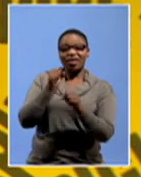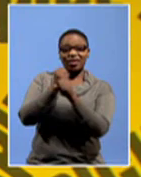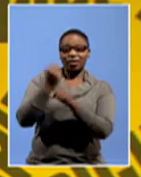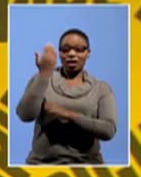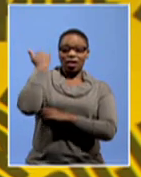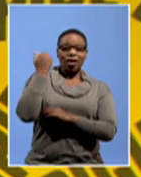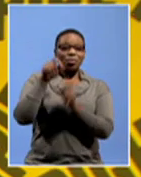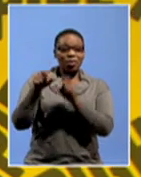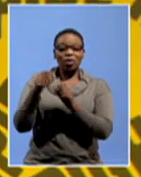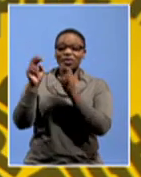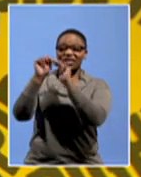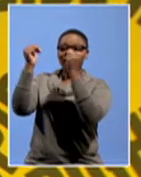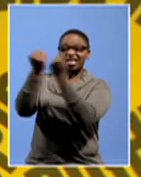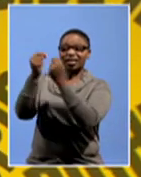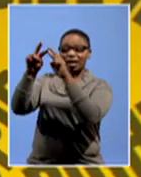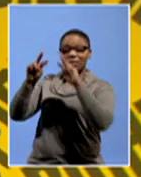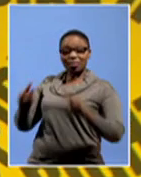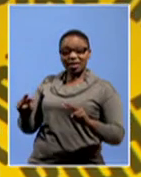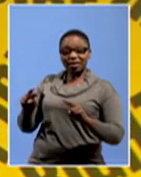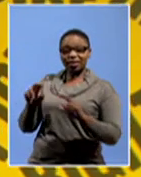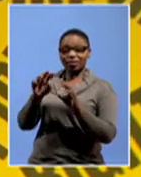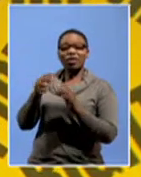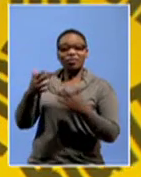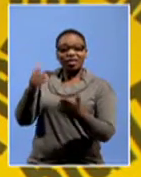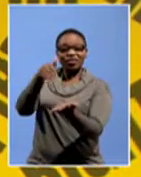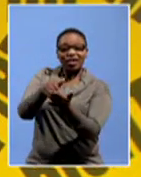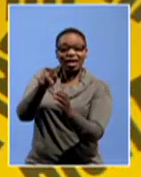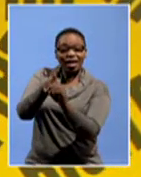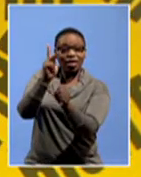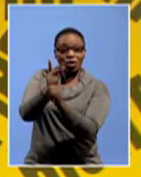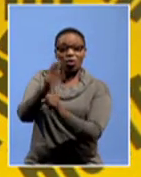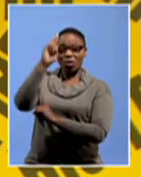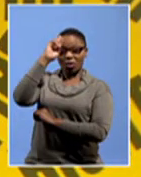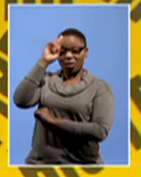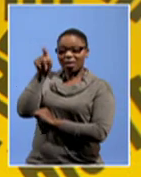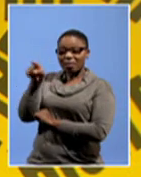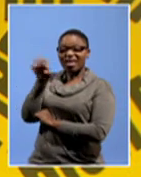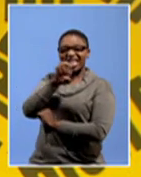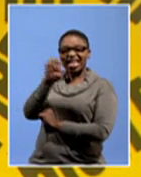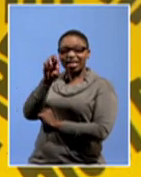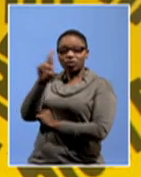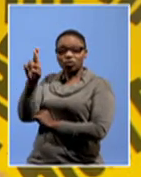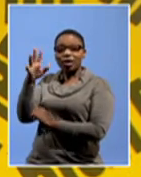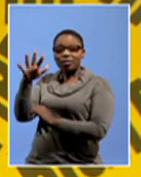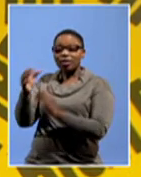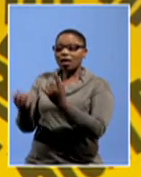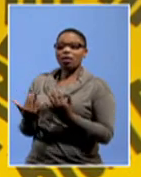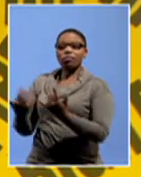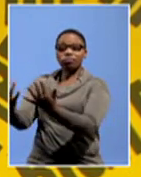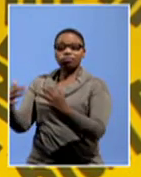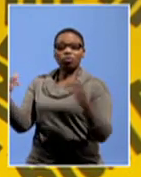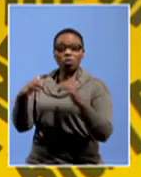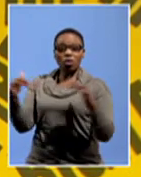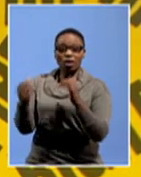of the National Peacekeeping Force arrived in Katlehong. You'll remember, of course, the East Rand was on fire in